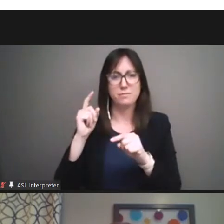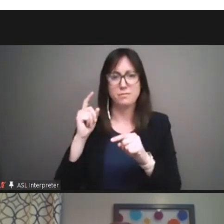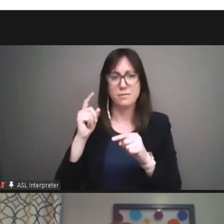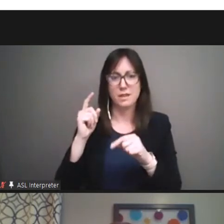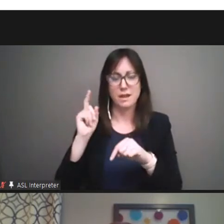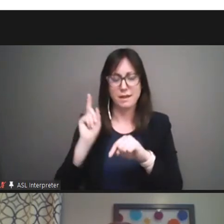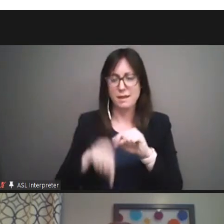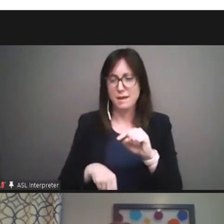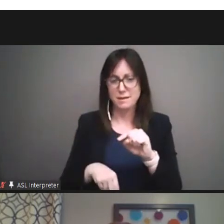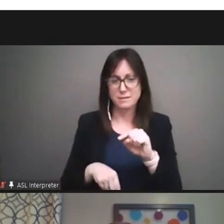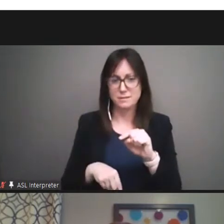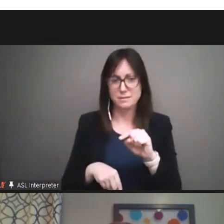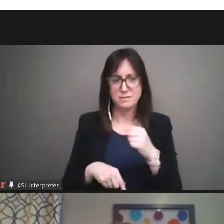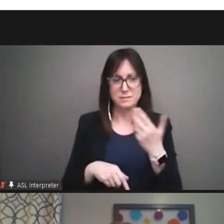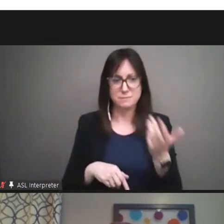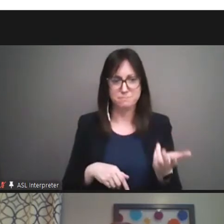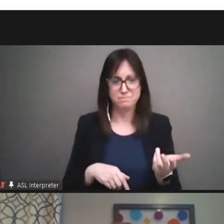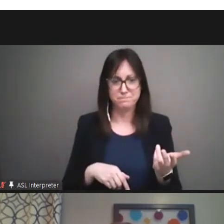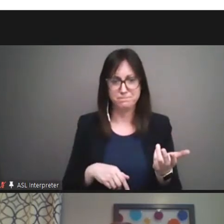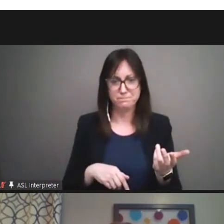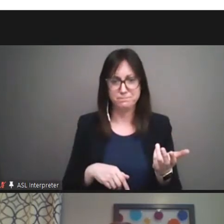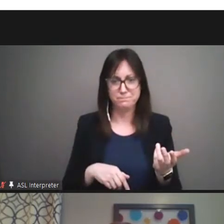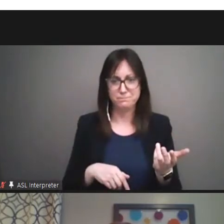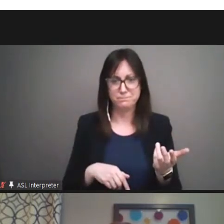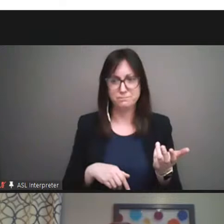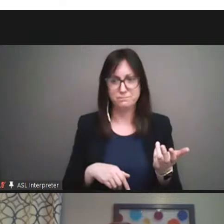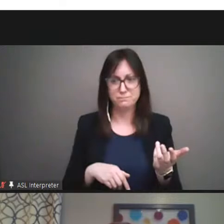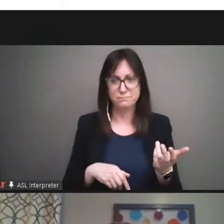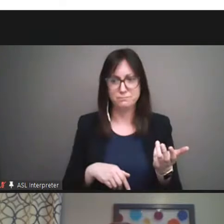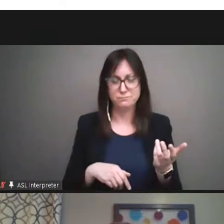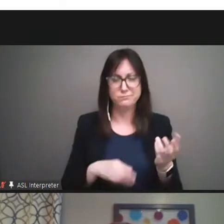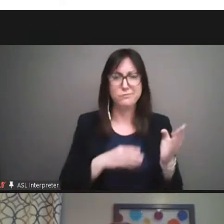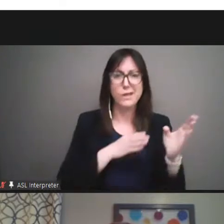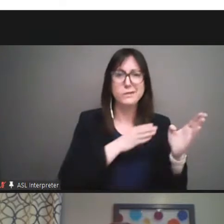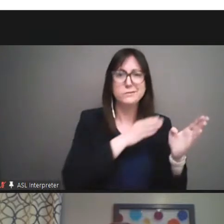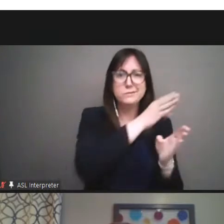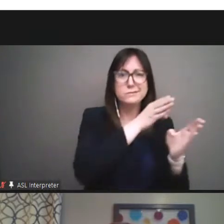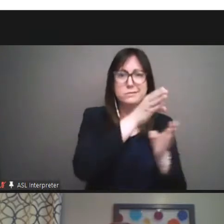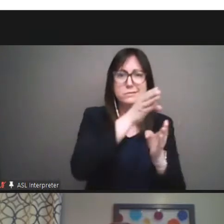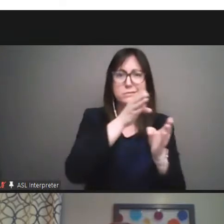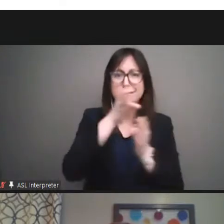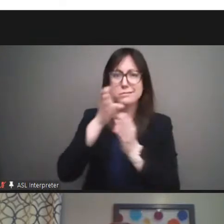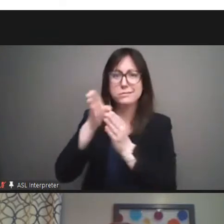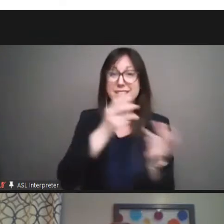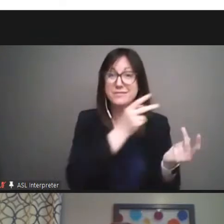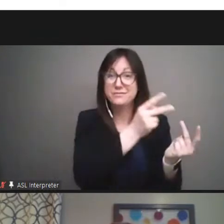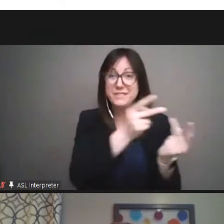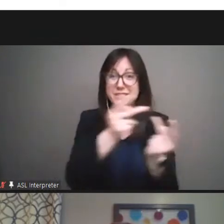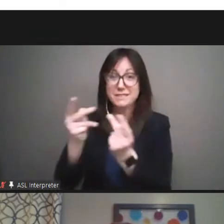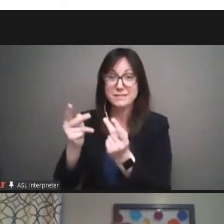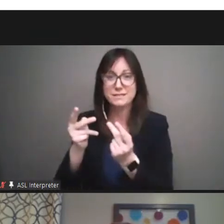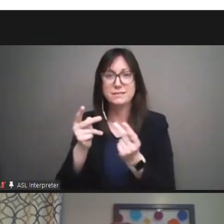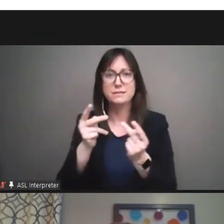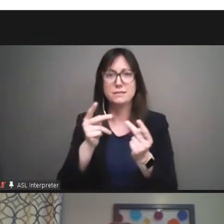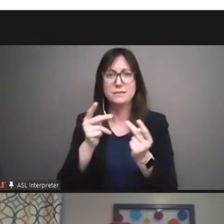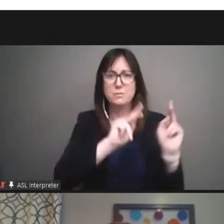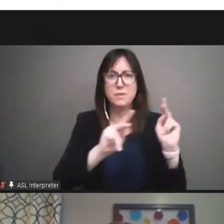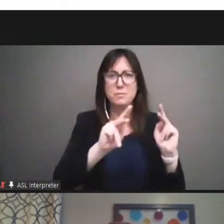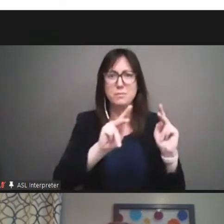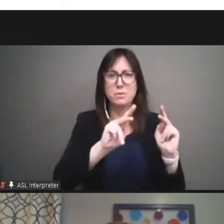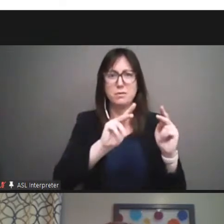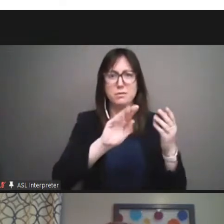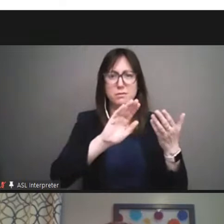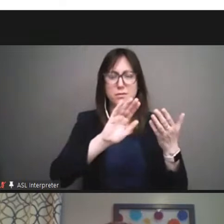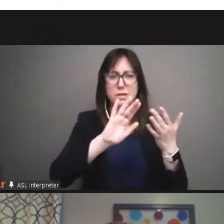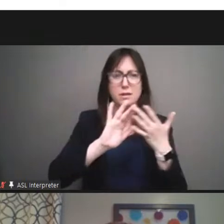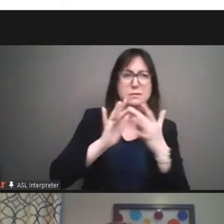back into the places that your decisions are actually having impact on, and connecting with people and communicating with